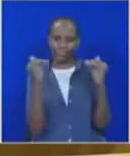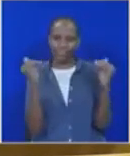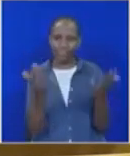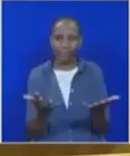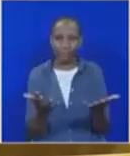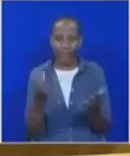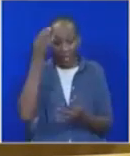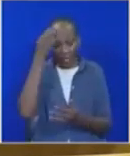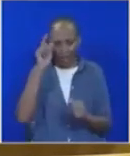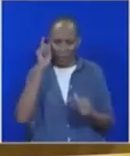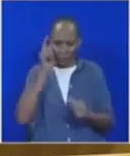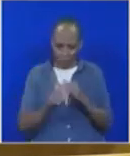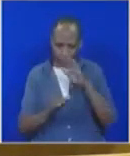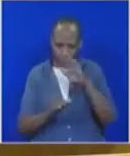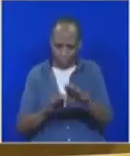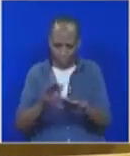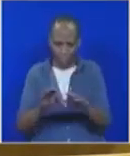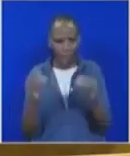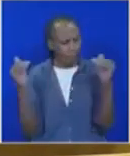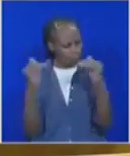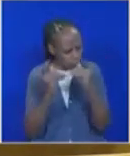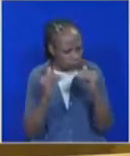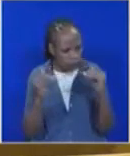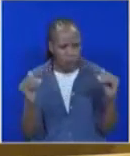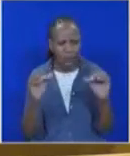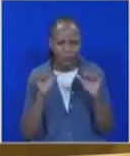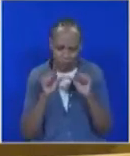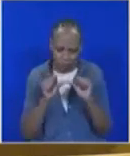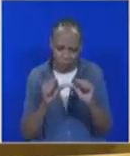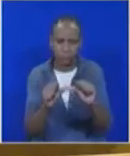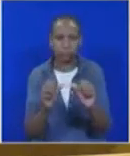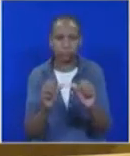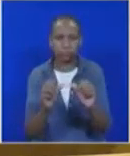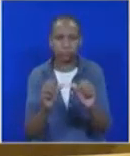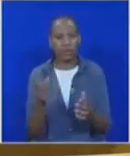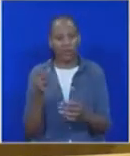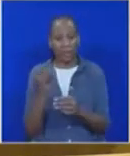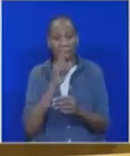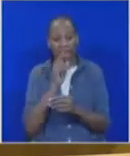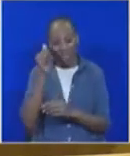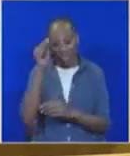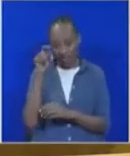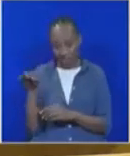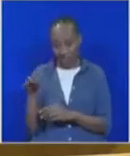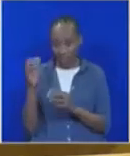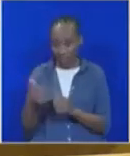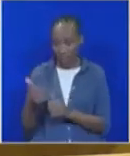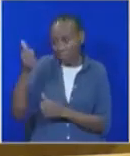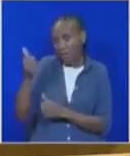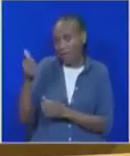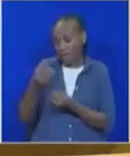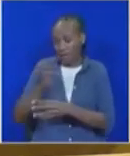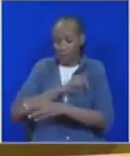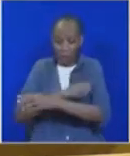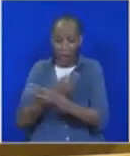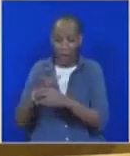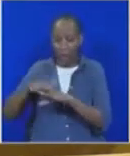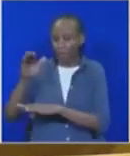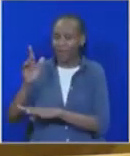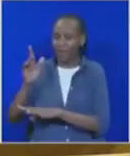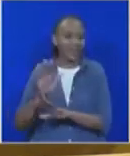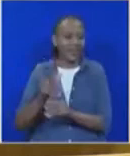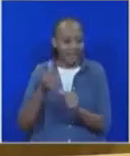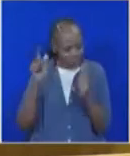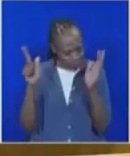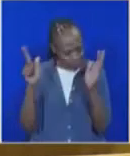decisively, not just because of the ANC's electoral mandate, but as a constitutional imperative. Now, I'm not suggesting that expropriation is